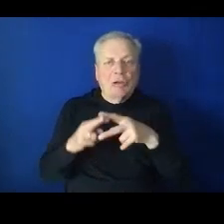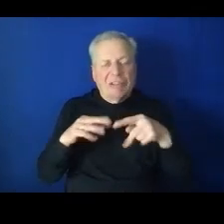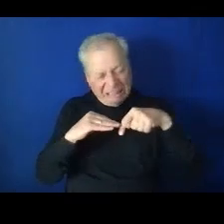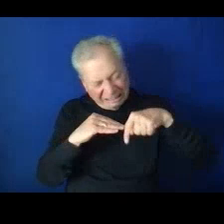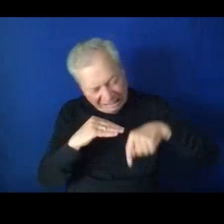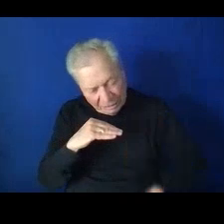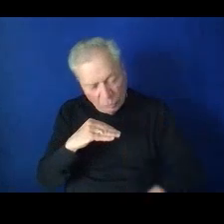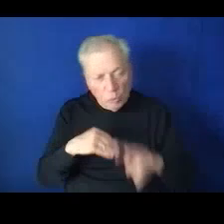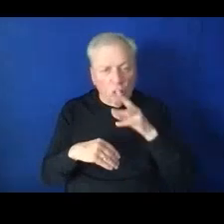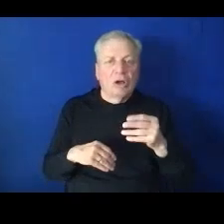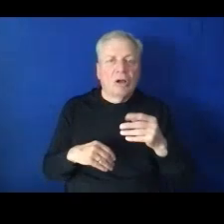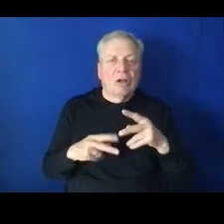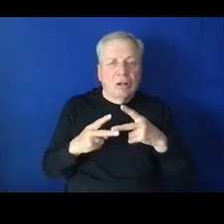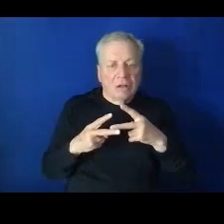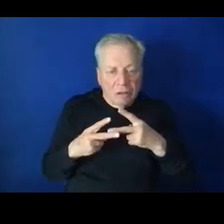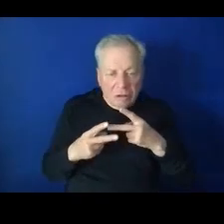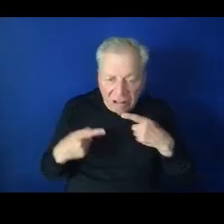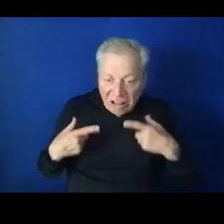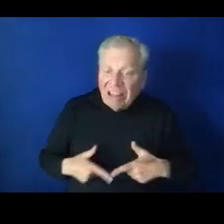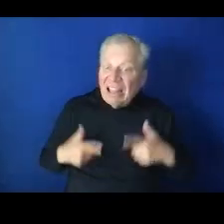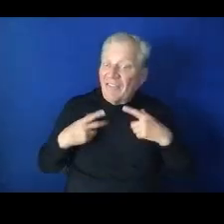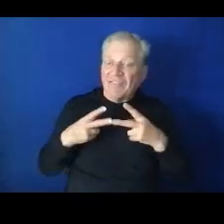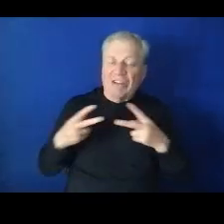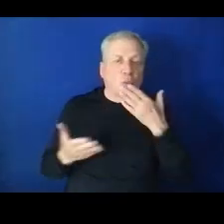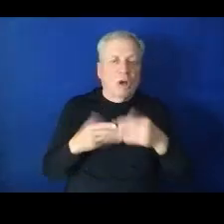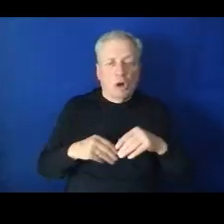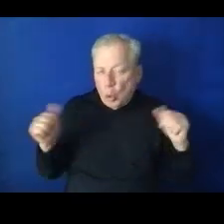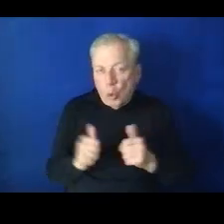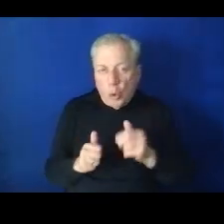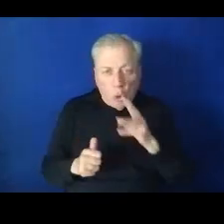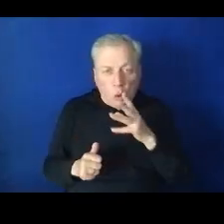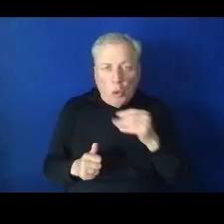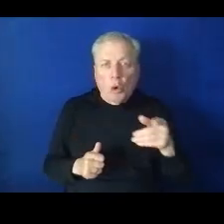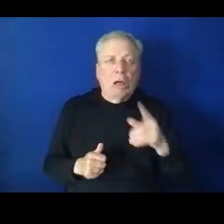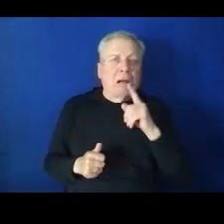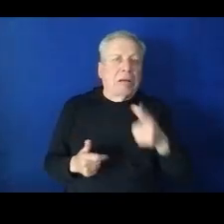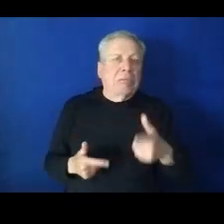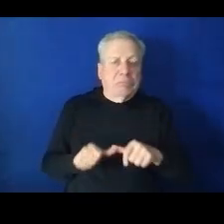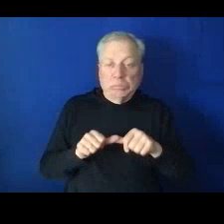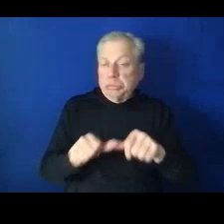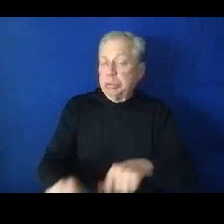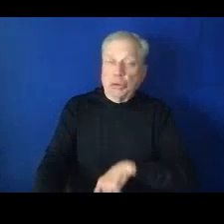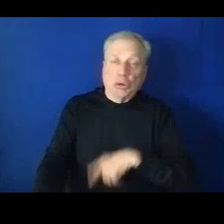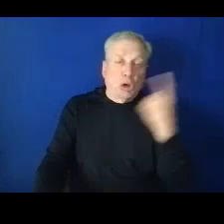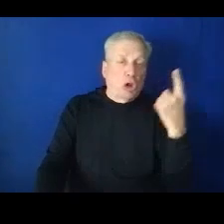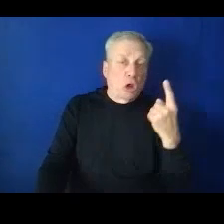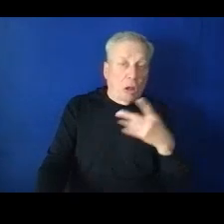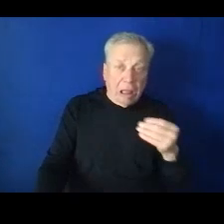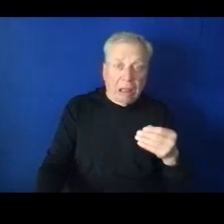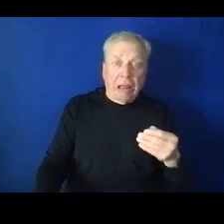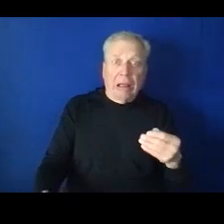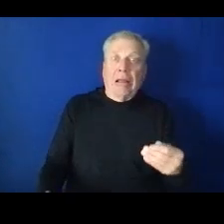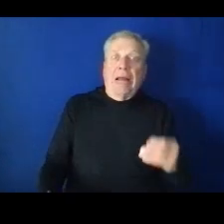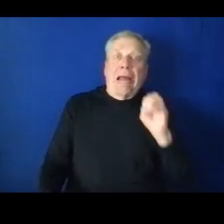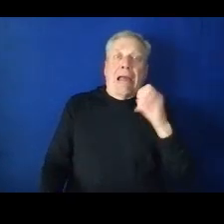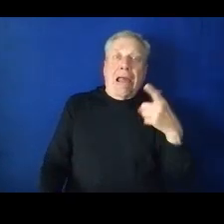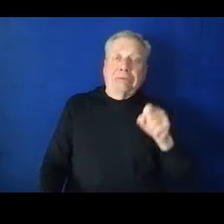they live very well in cold waters. They are very extremely long lived. and they produce a lot of eggs.